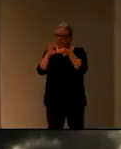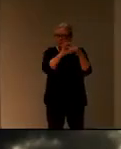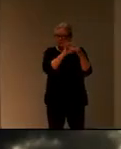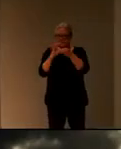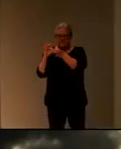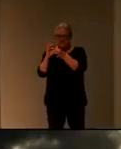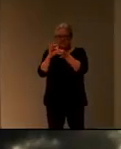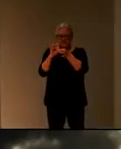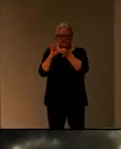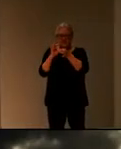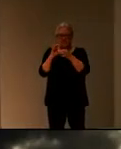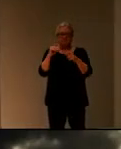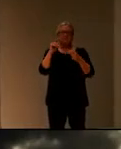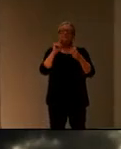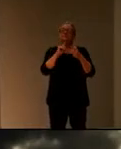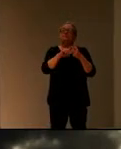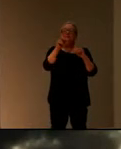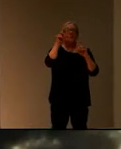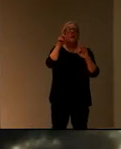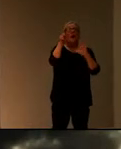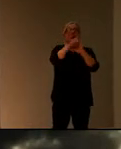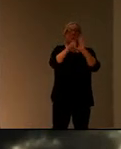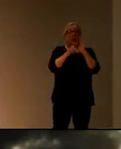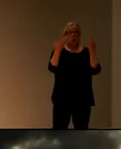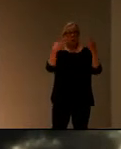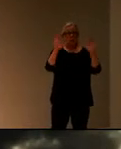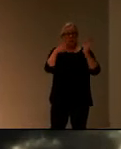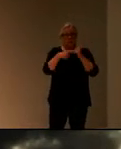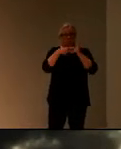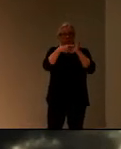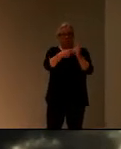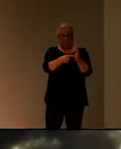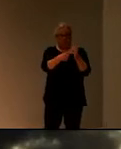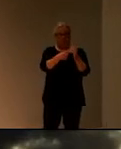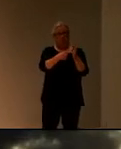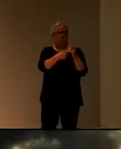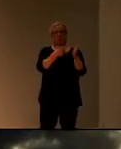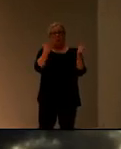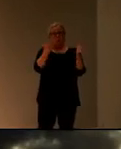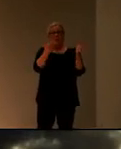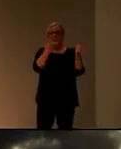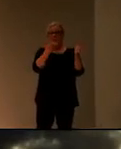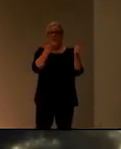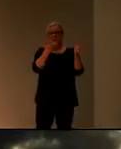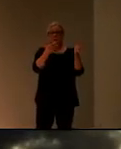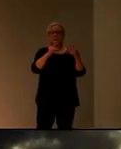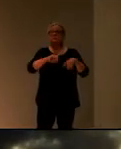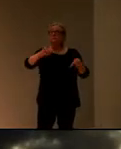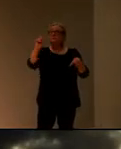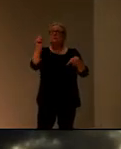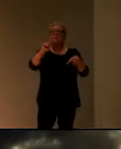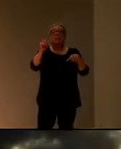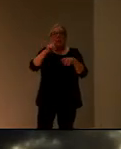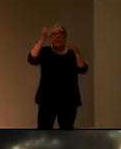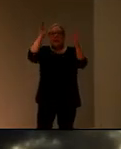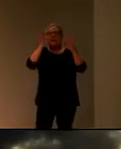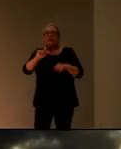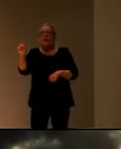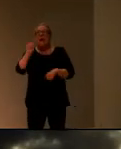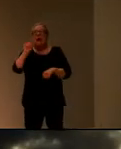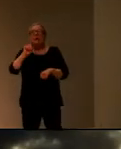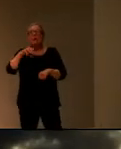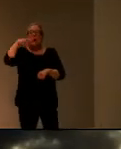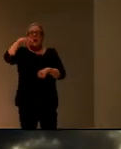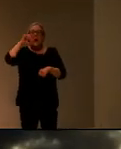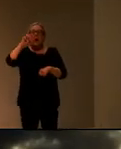Again, policy has been shown to direct where power plants are placed,